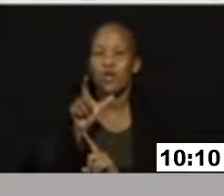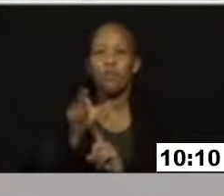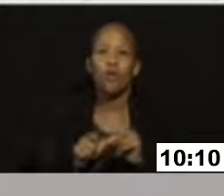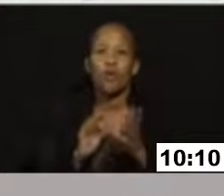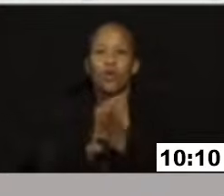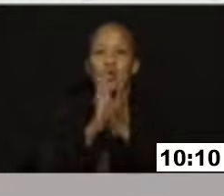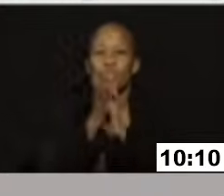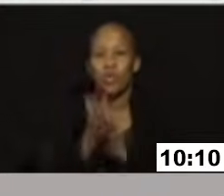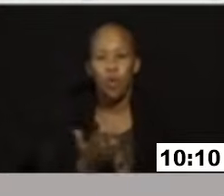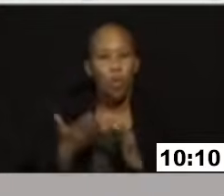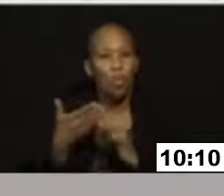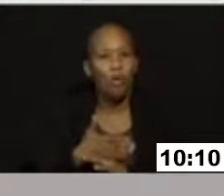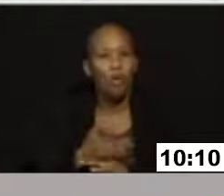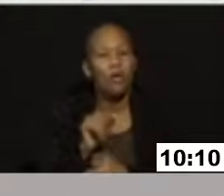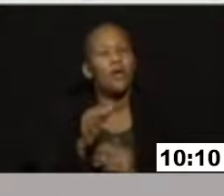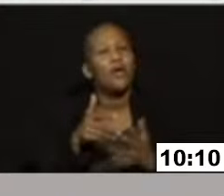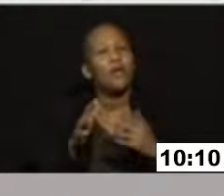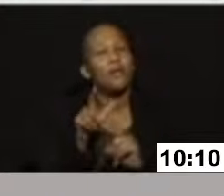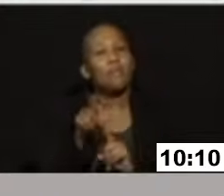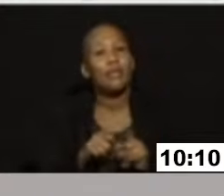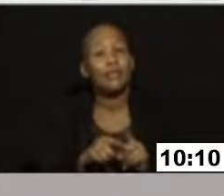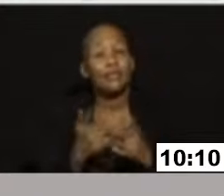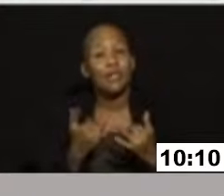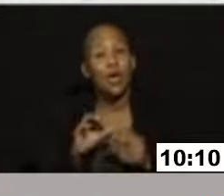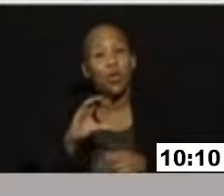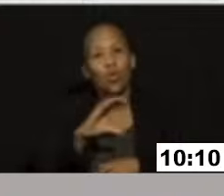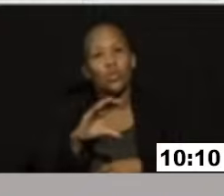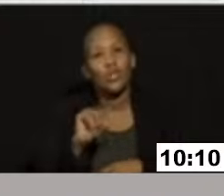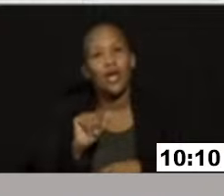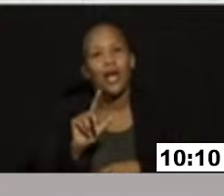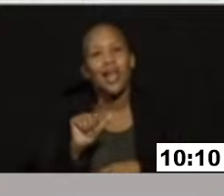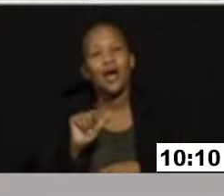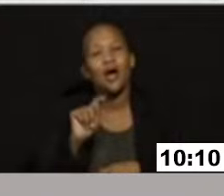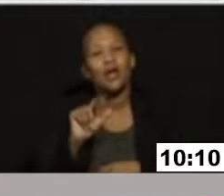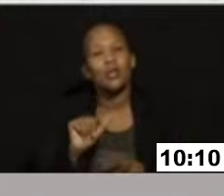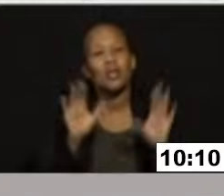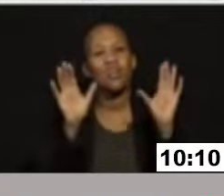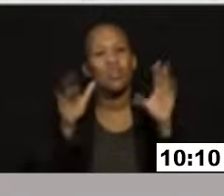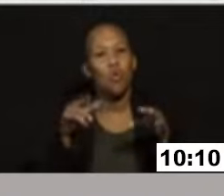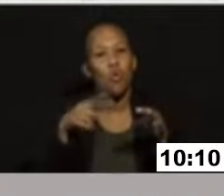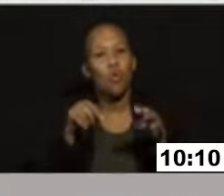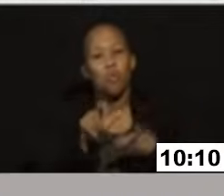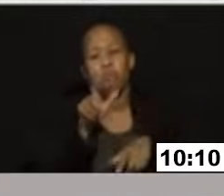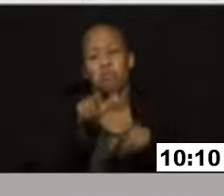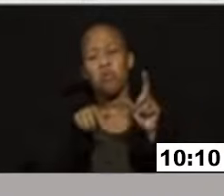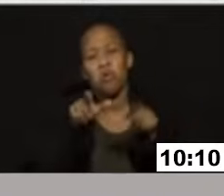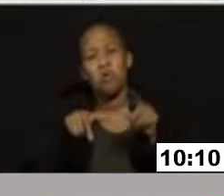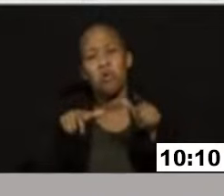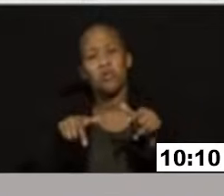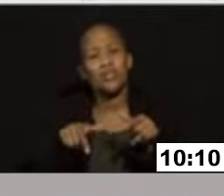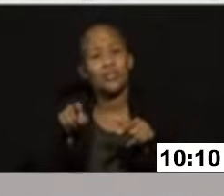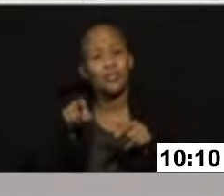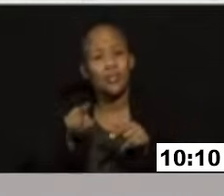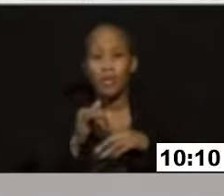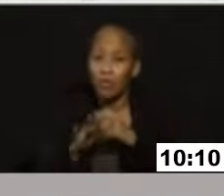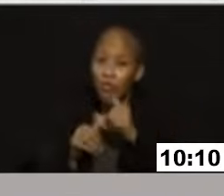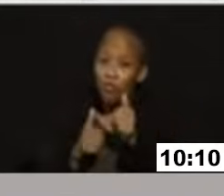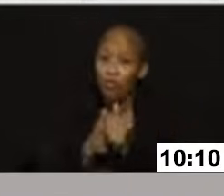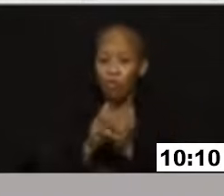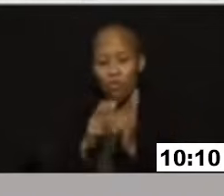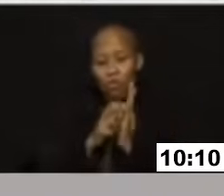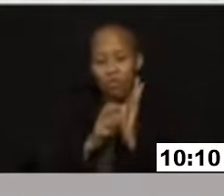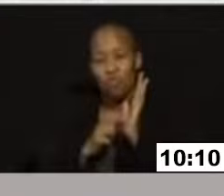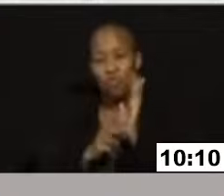the Kalata Group. The Kalata Group are not implicated persons within 3.3. So it was